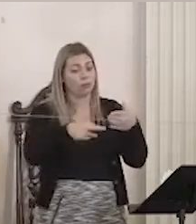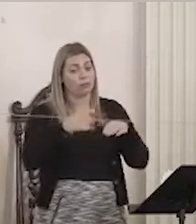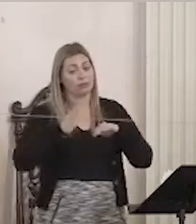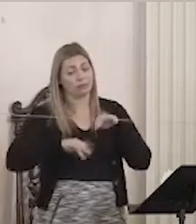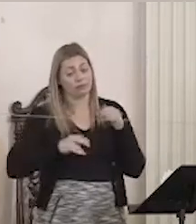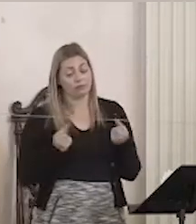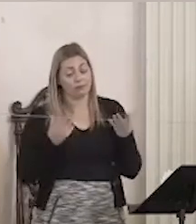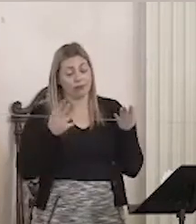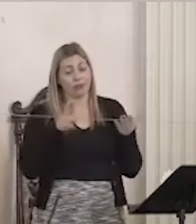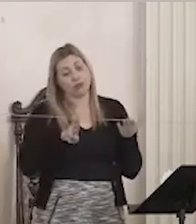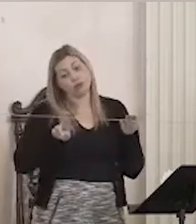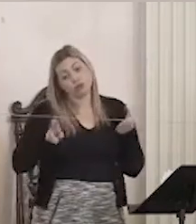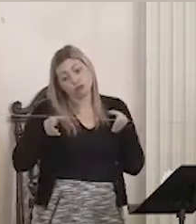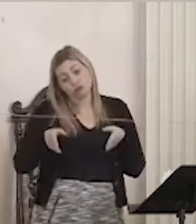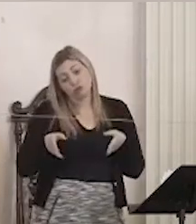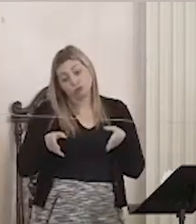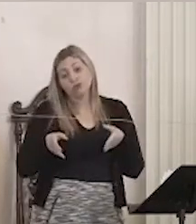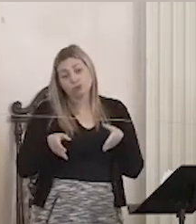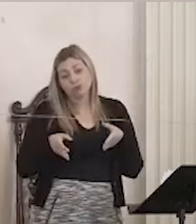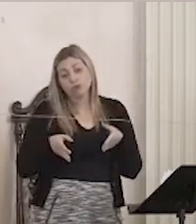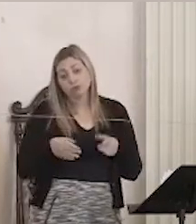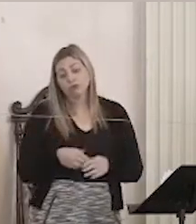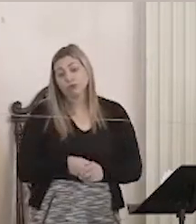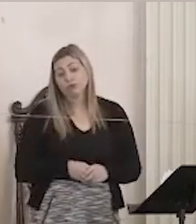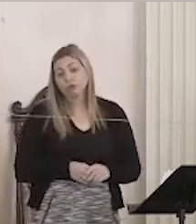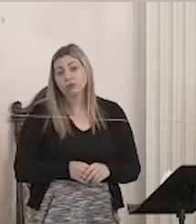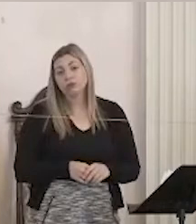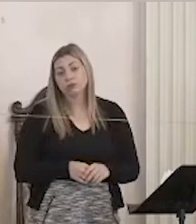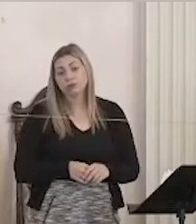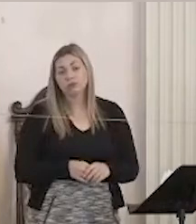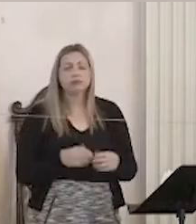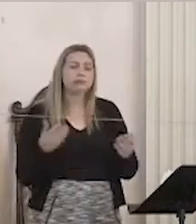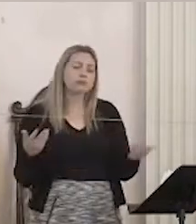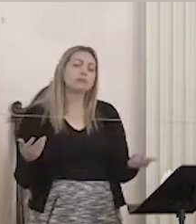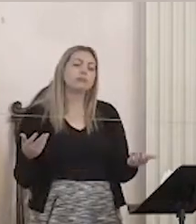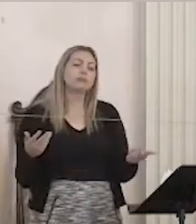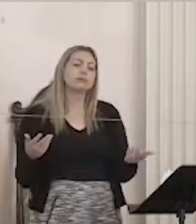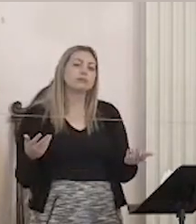many Unitarian Universalists. So,